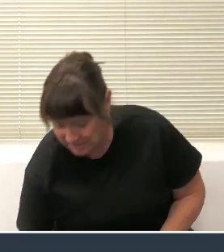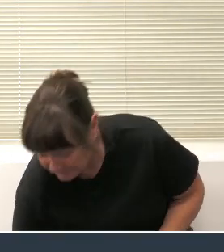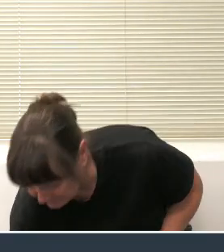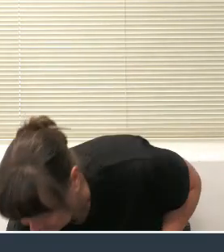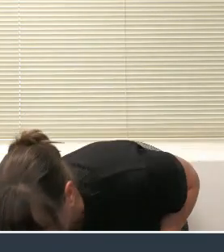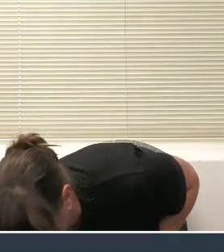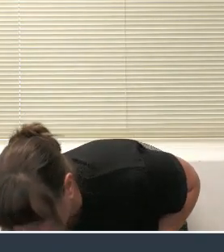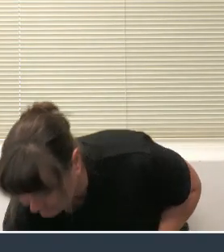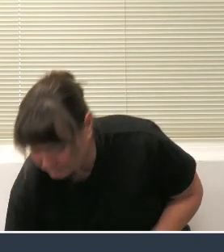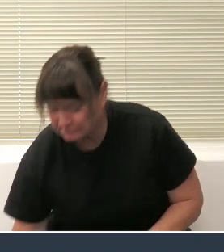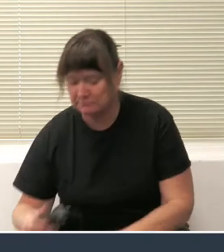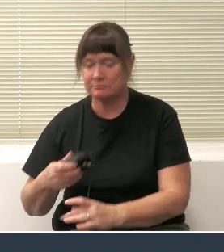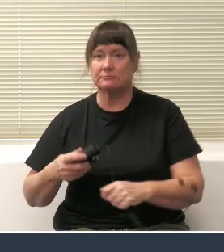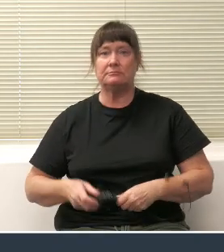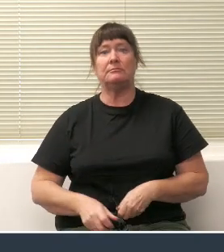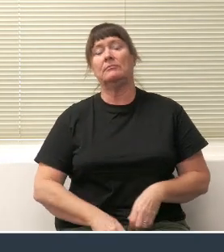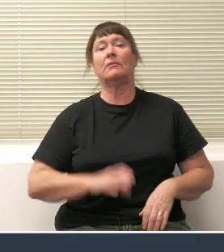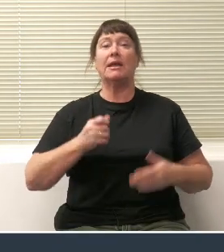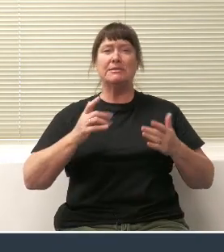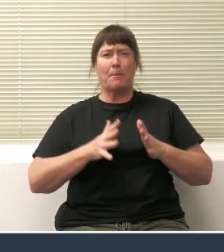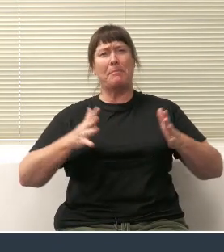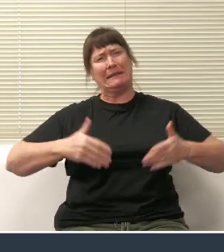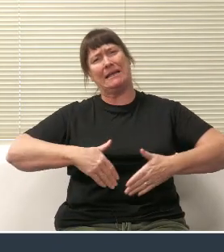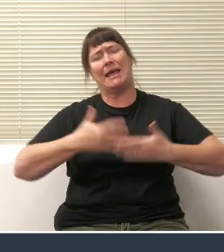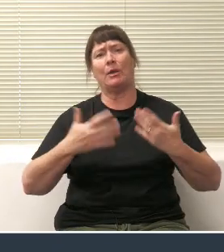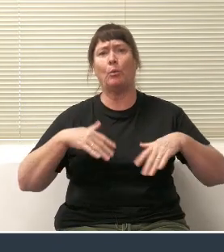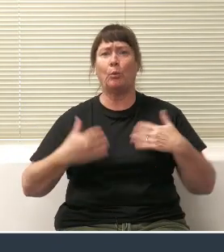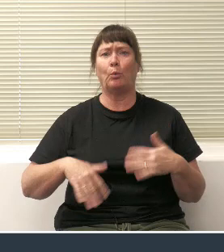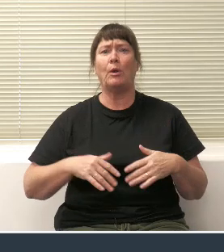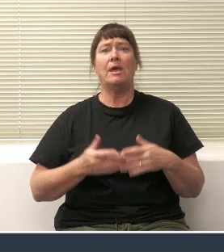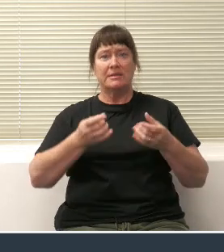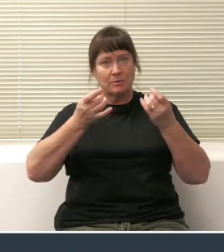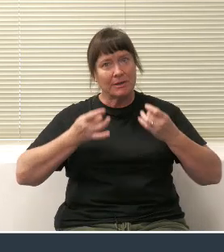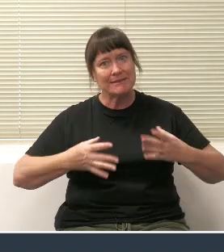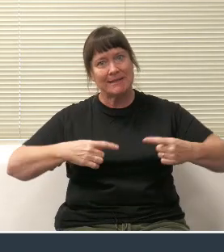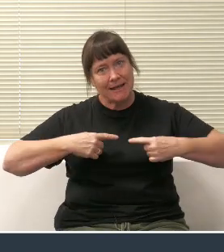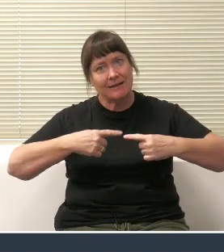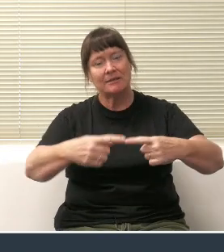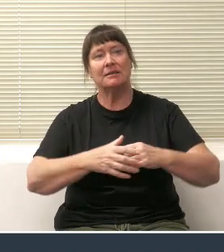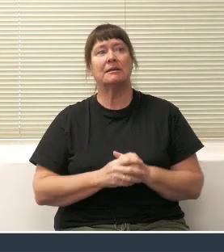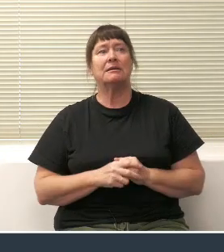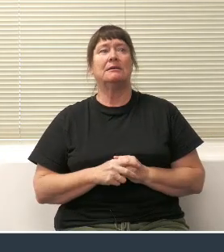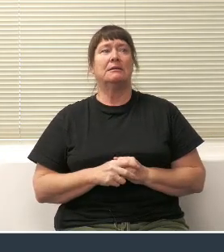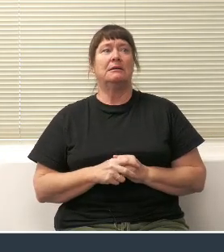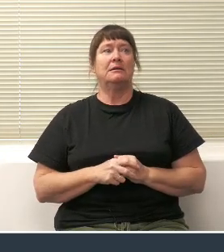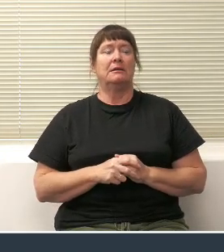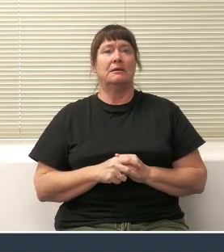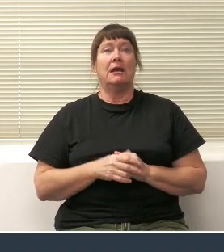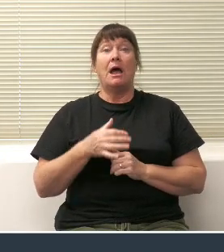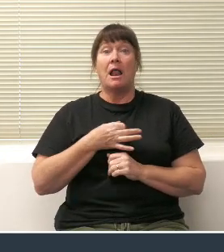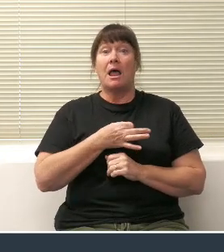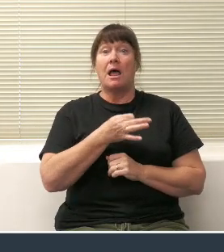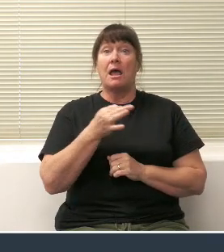Right, so we've got a big day ahead of us, so we will get right into it, and I would